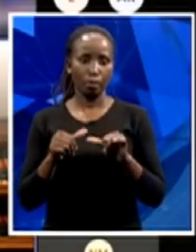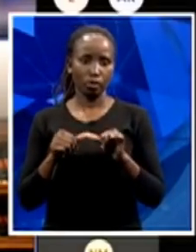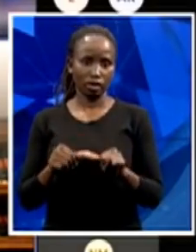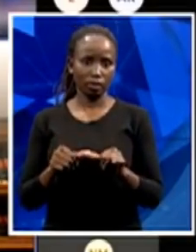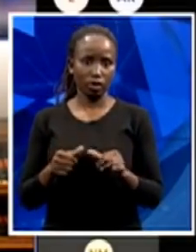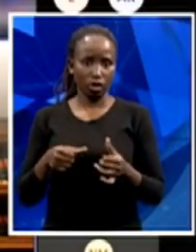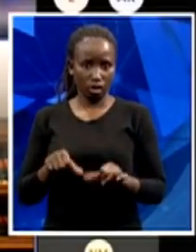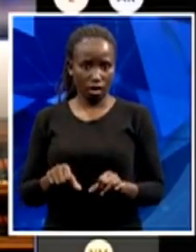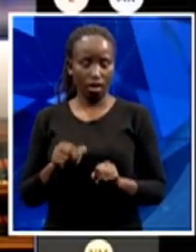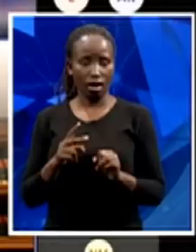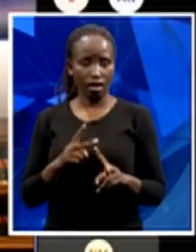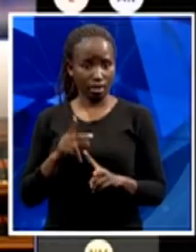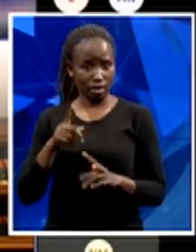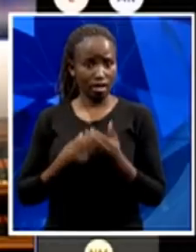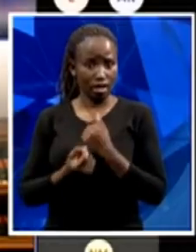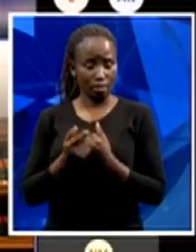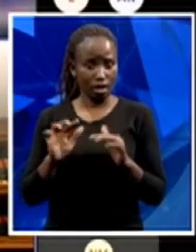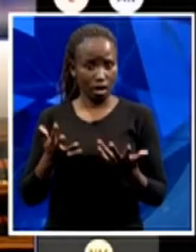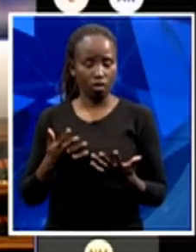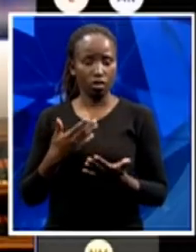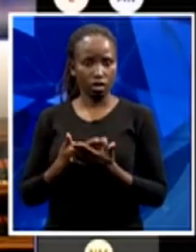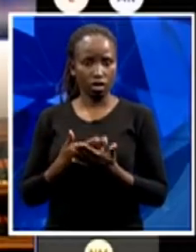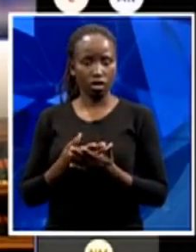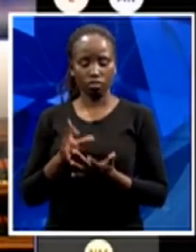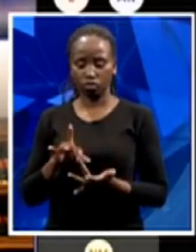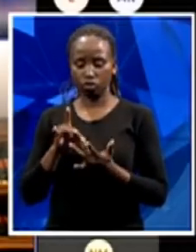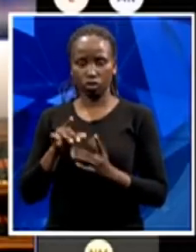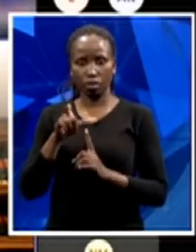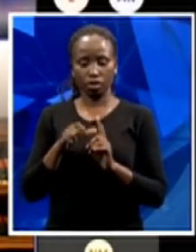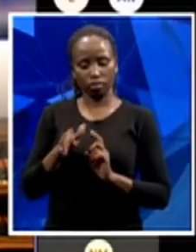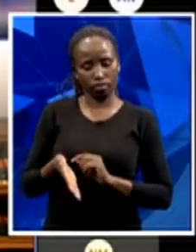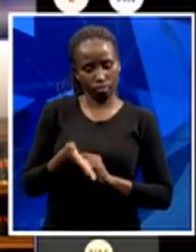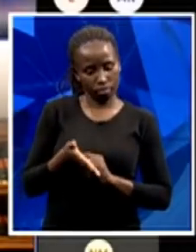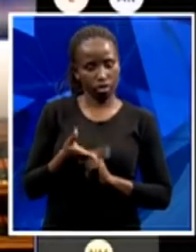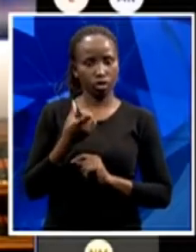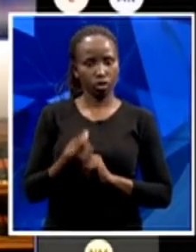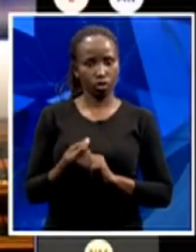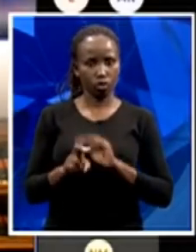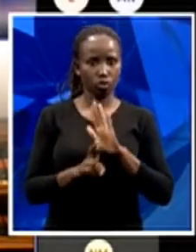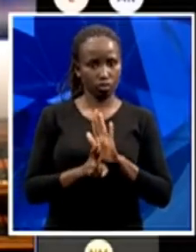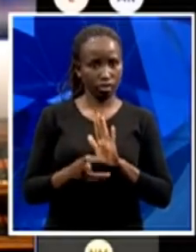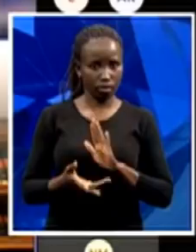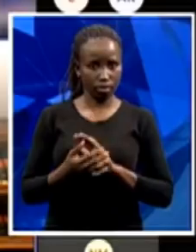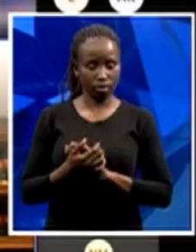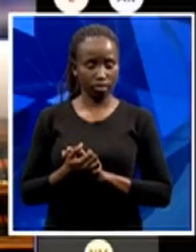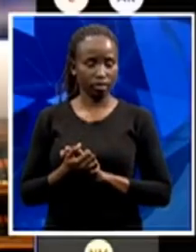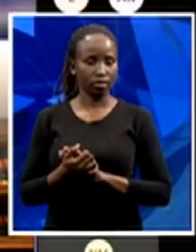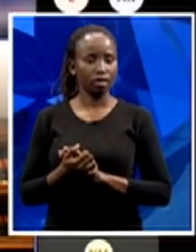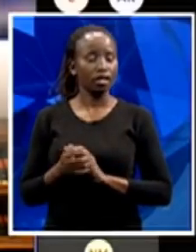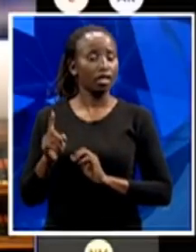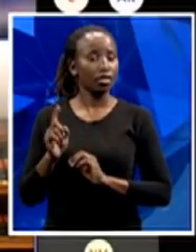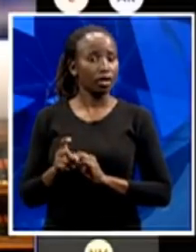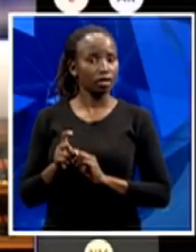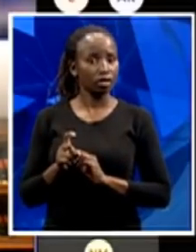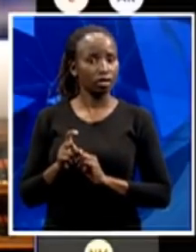its powers. His argument is that there could not be a blanket delegation and that the term appropriate circumstances